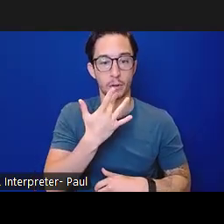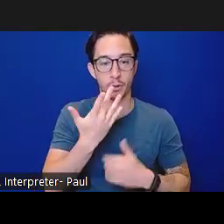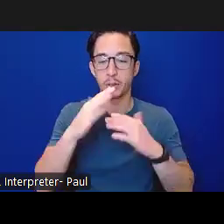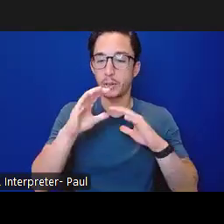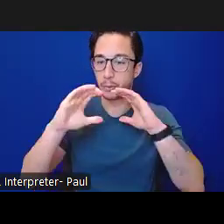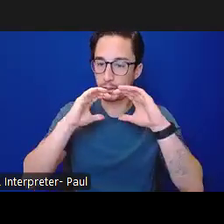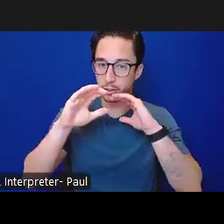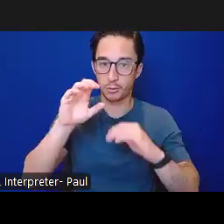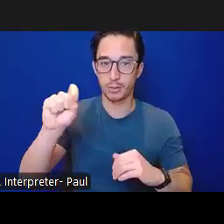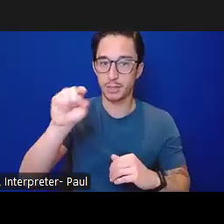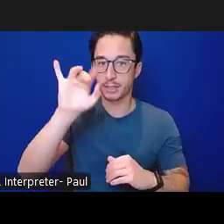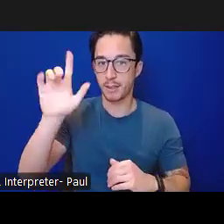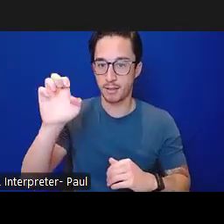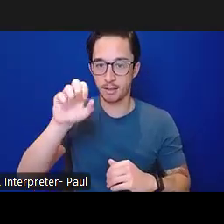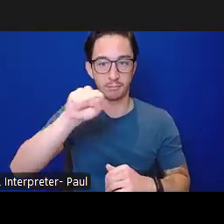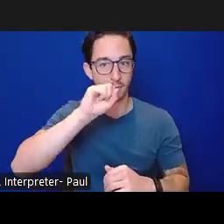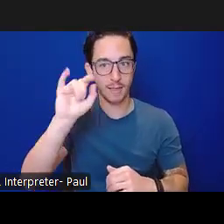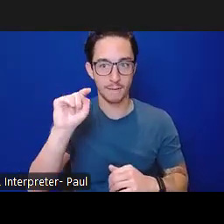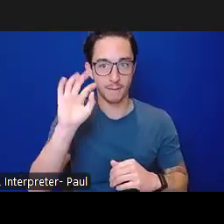I love it. Yep.